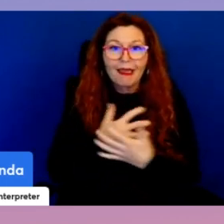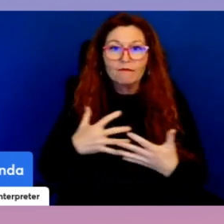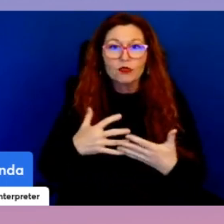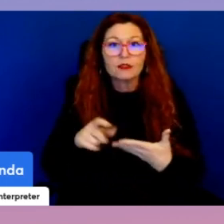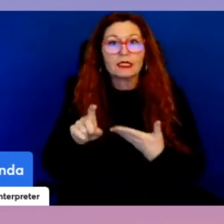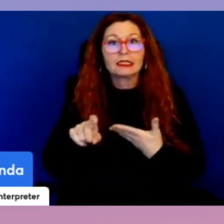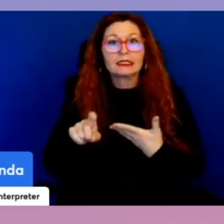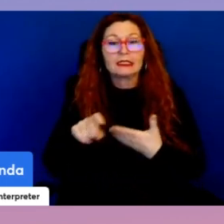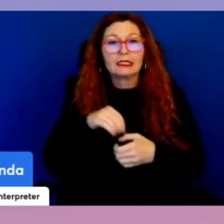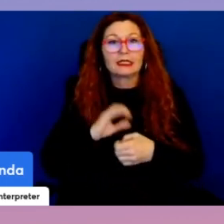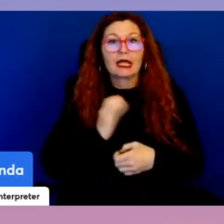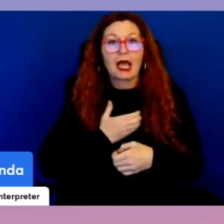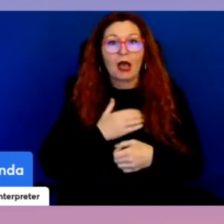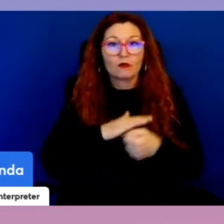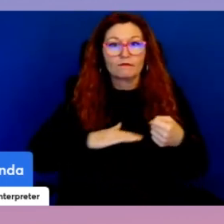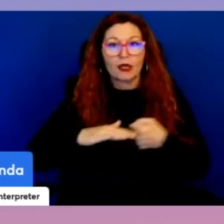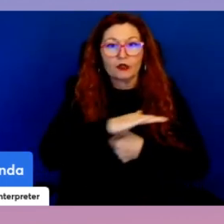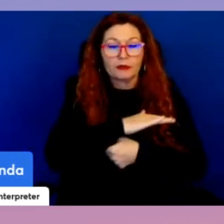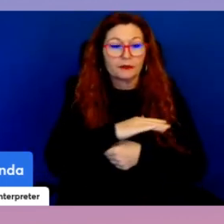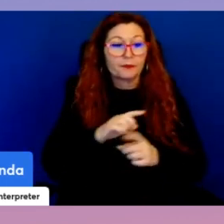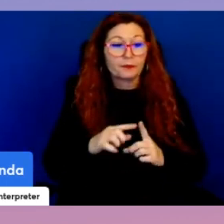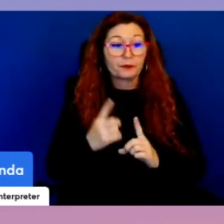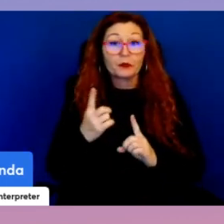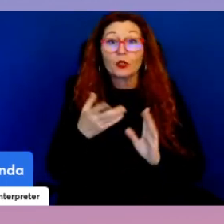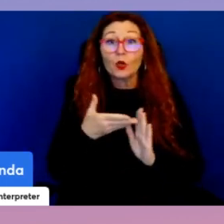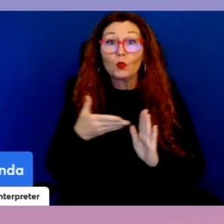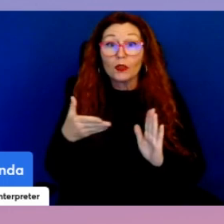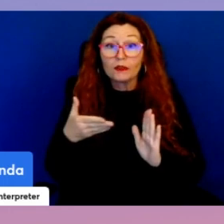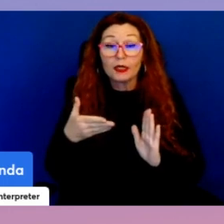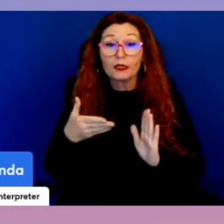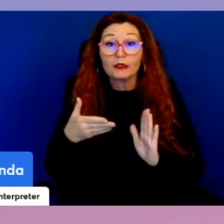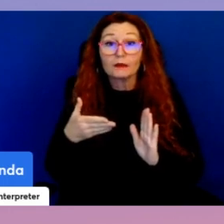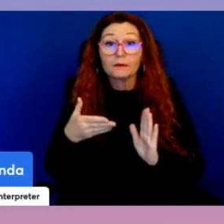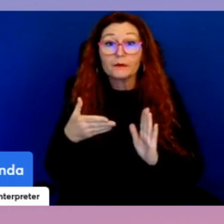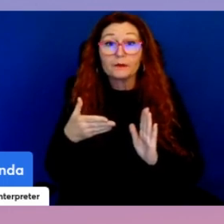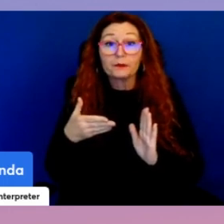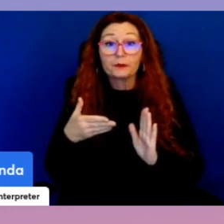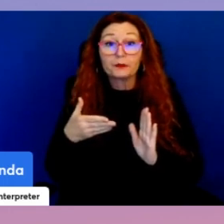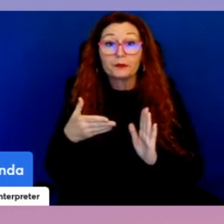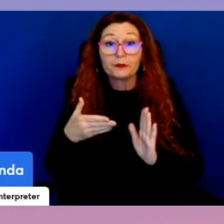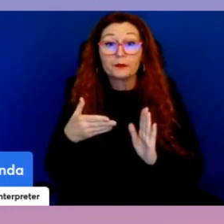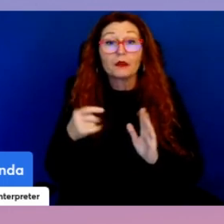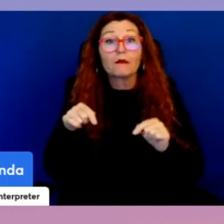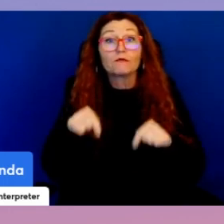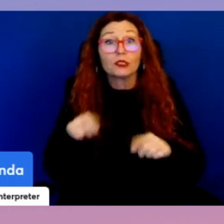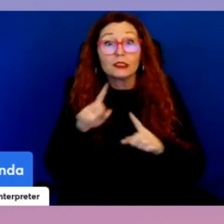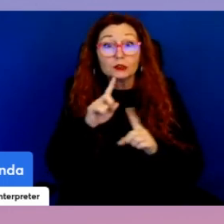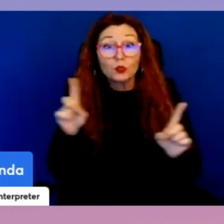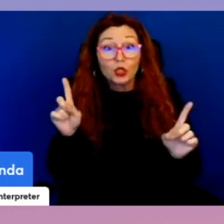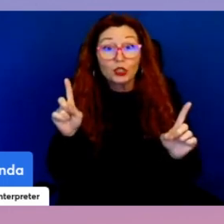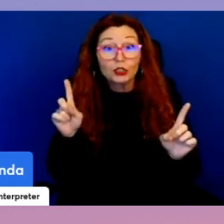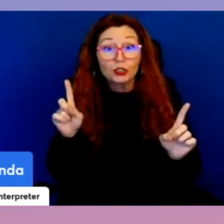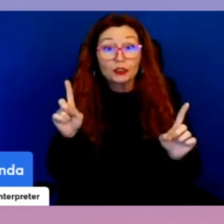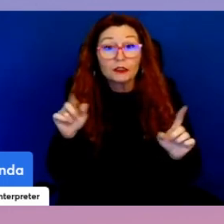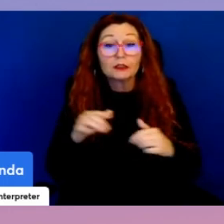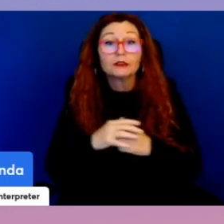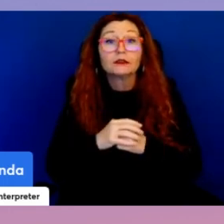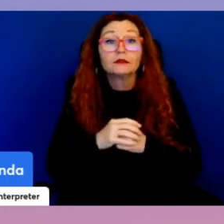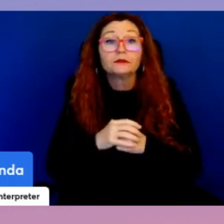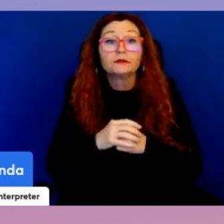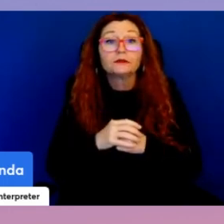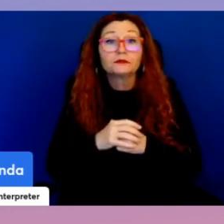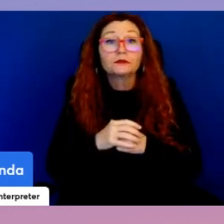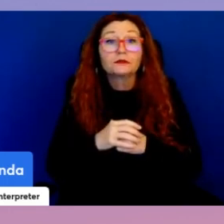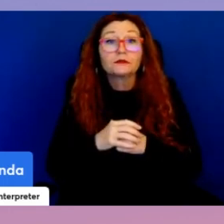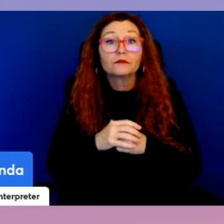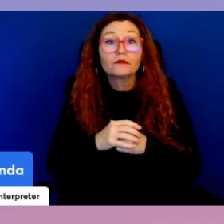in our environment. So the one thing I will note though is for this to work, you're going to need to have this